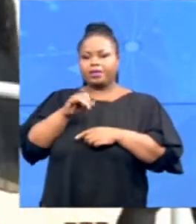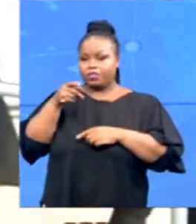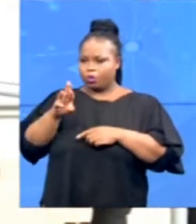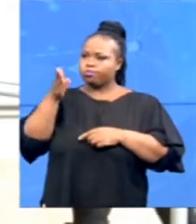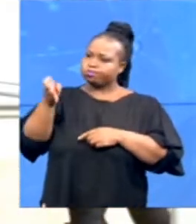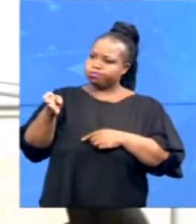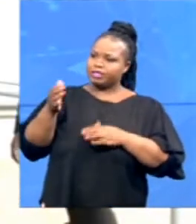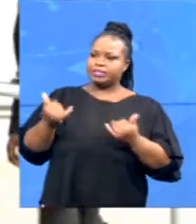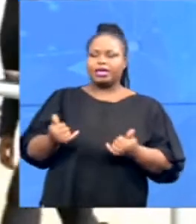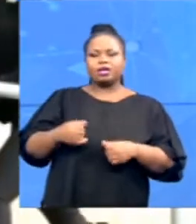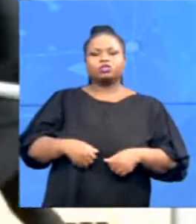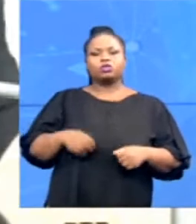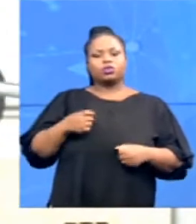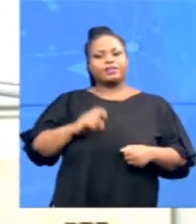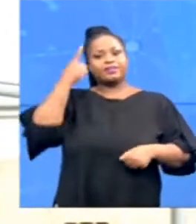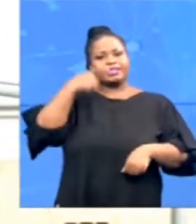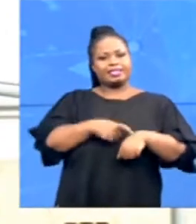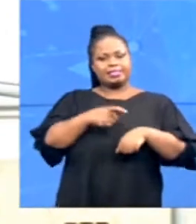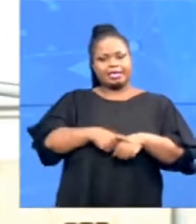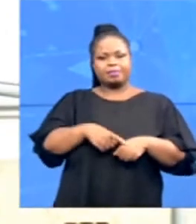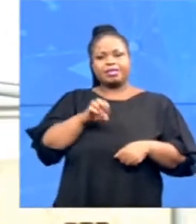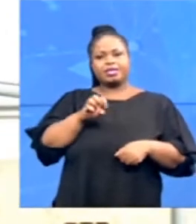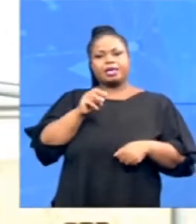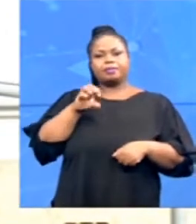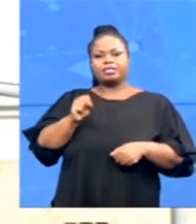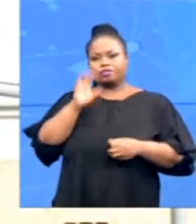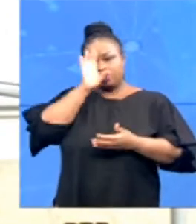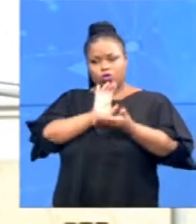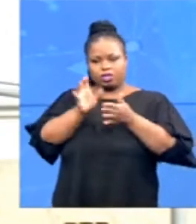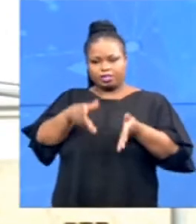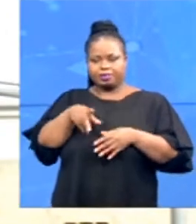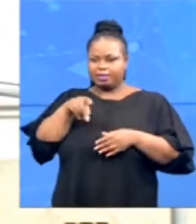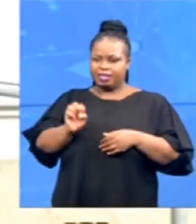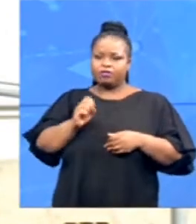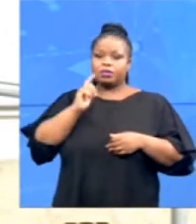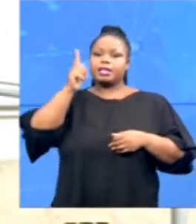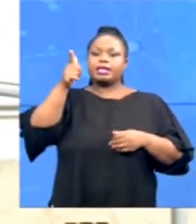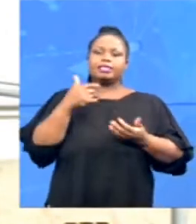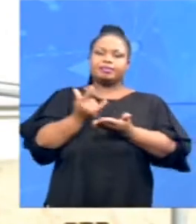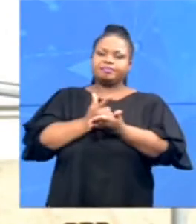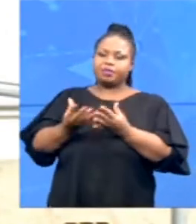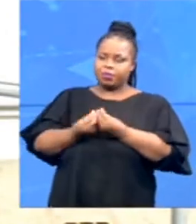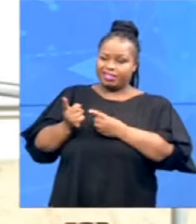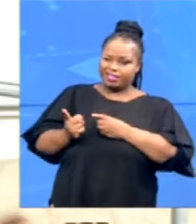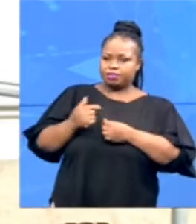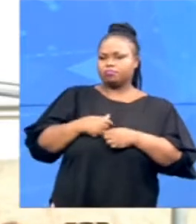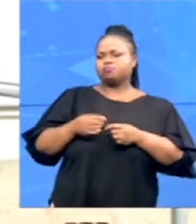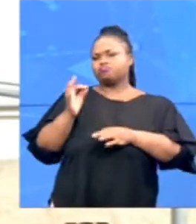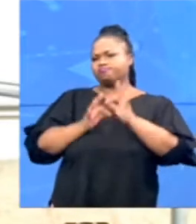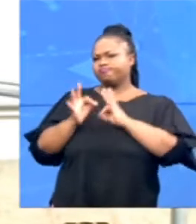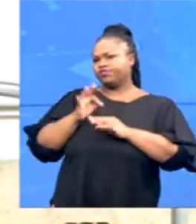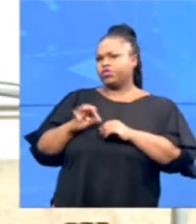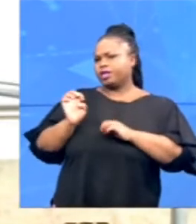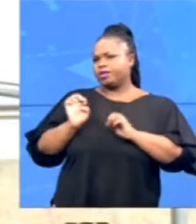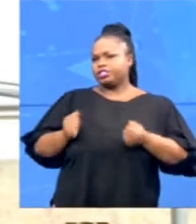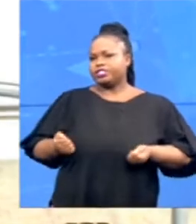kind emergency service college here in Gqeberha. So later on, we'll be speaking to her about the importance of the emergency services, something critical to us